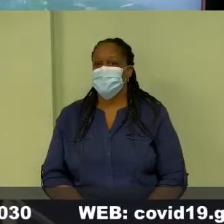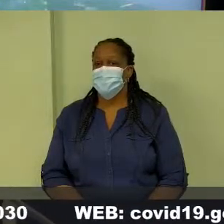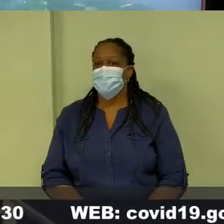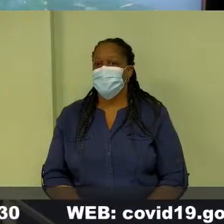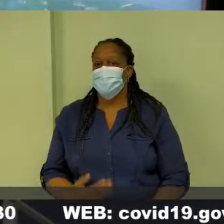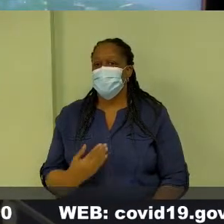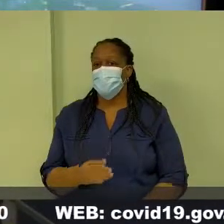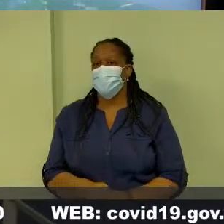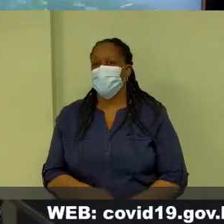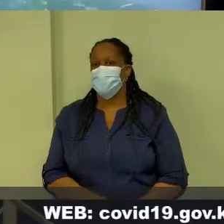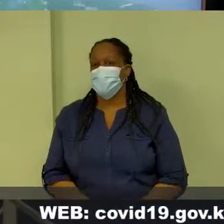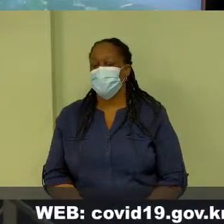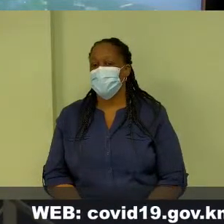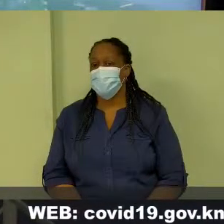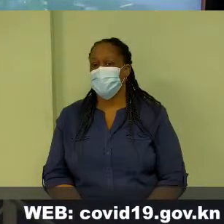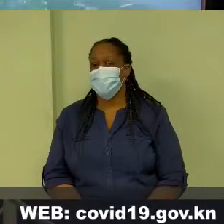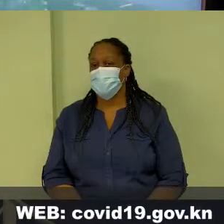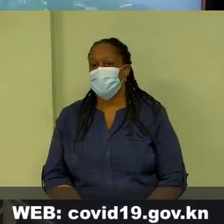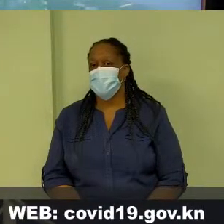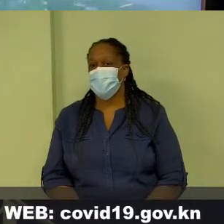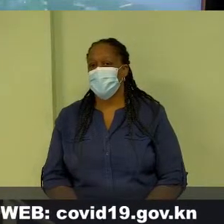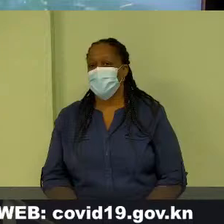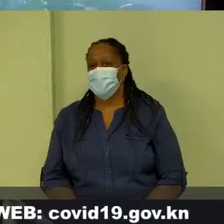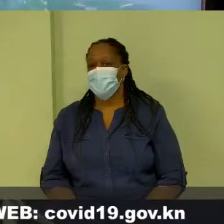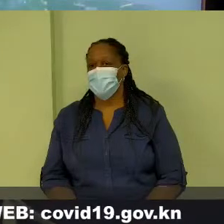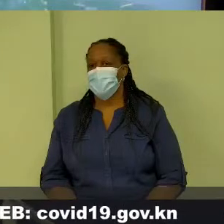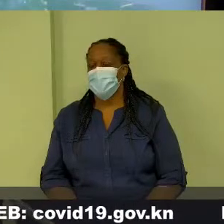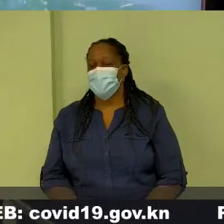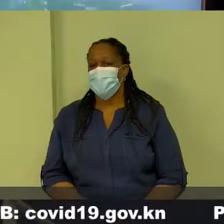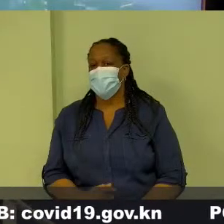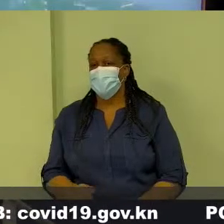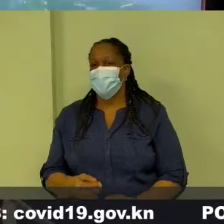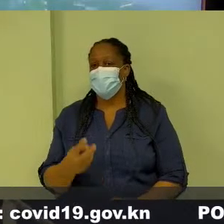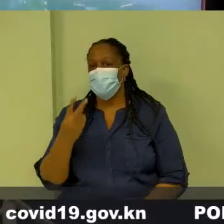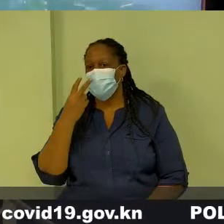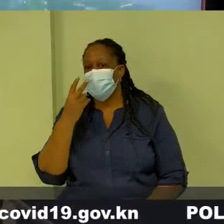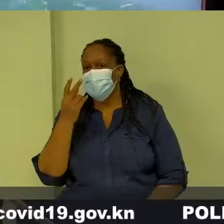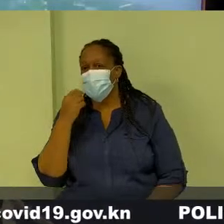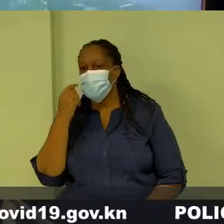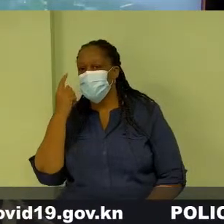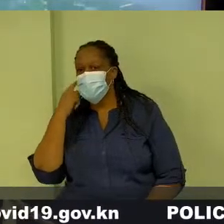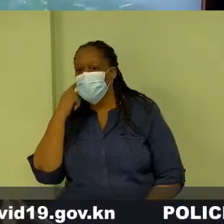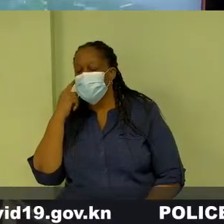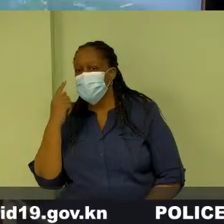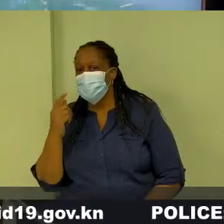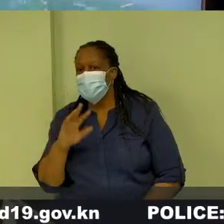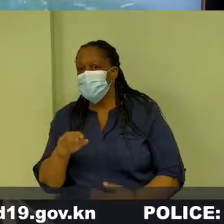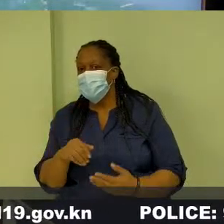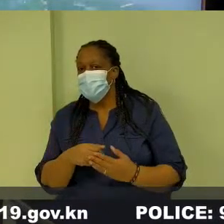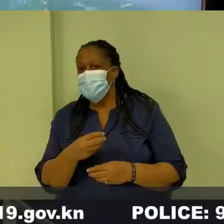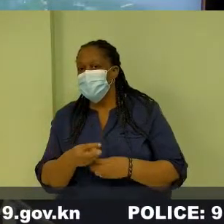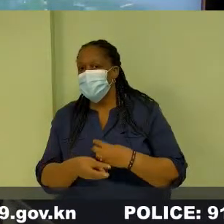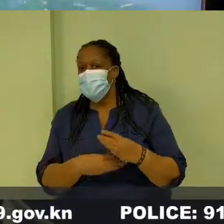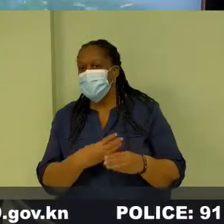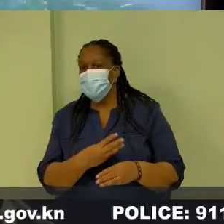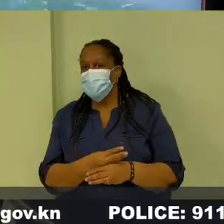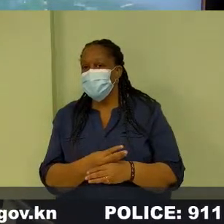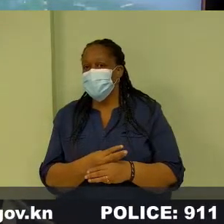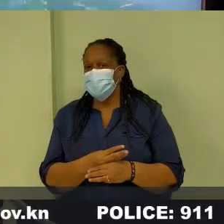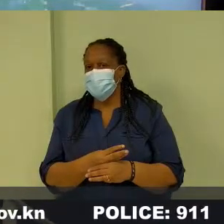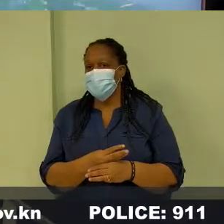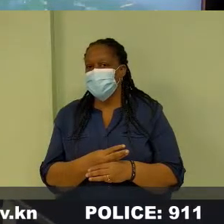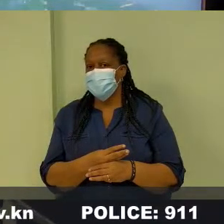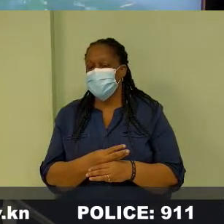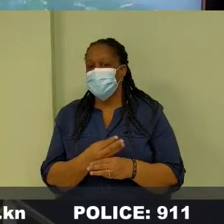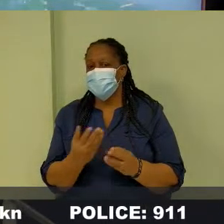Good afternoon, and thank you, Mr. Williams, and to all our viewers and listeners all around the world and